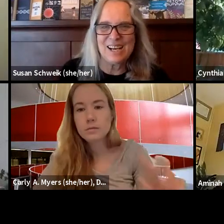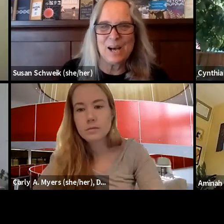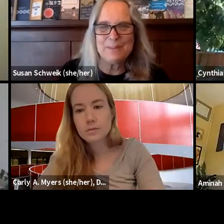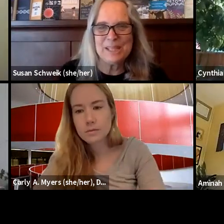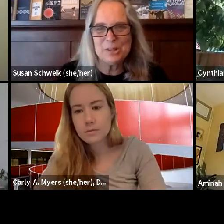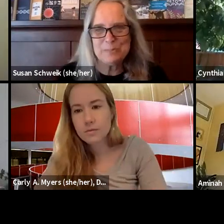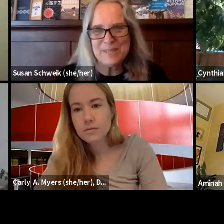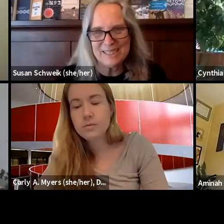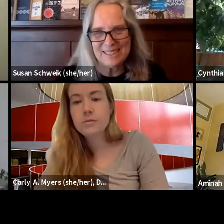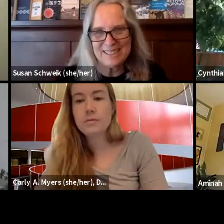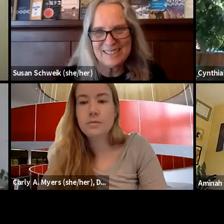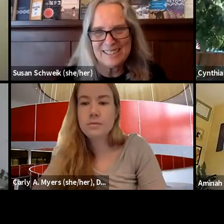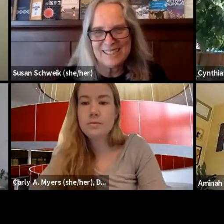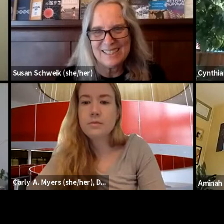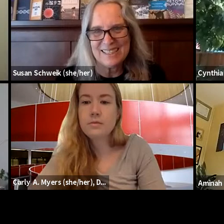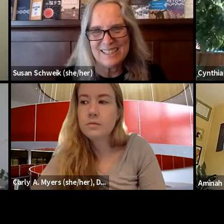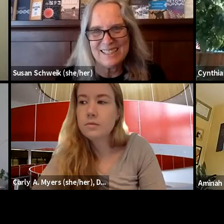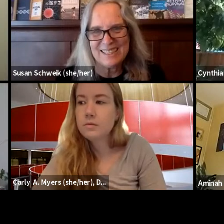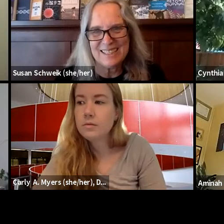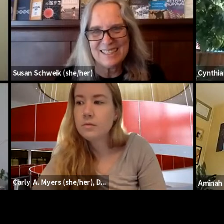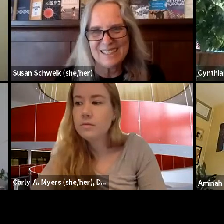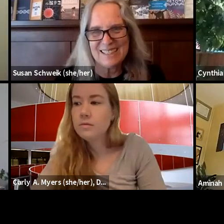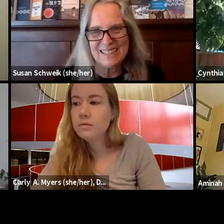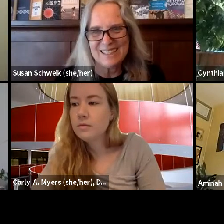is it amina or amina